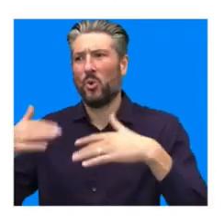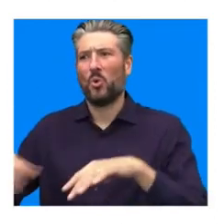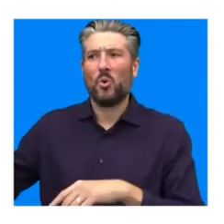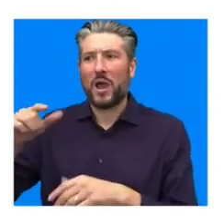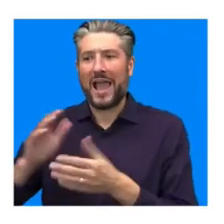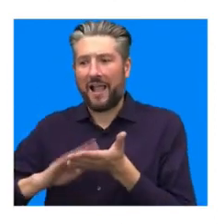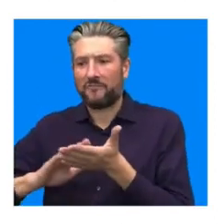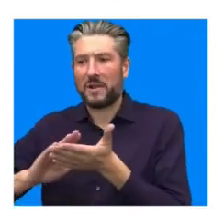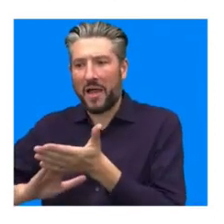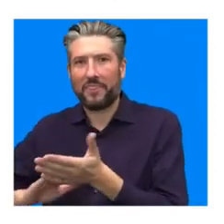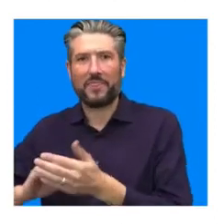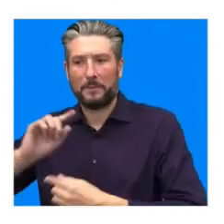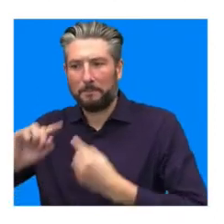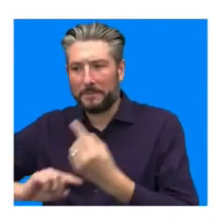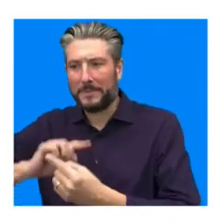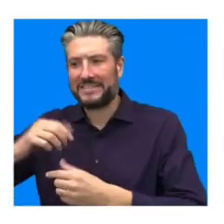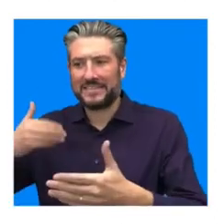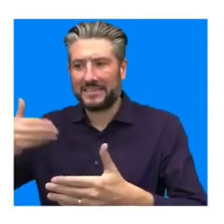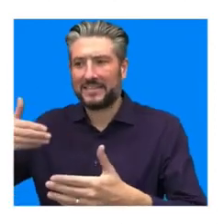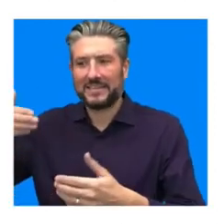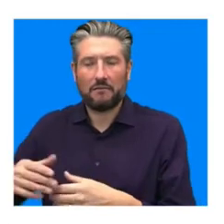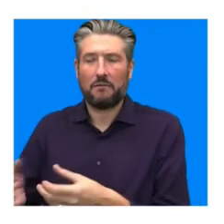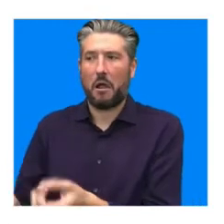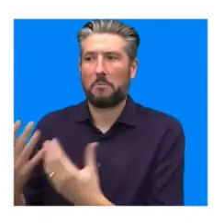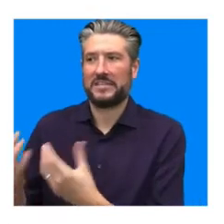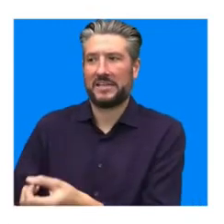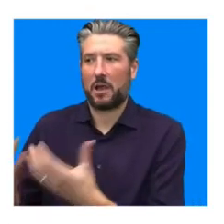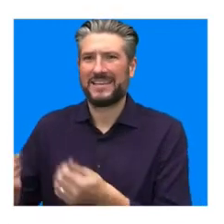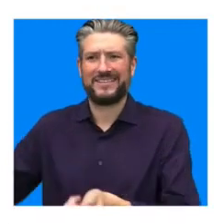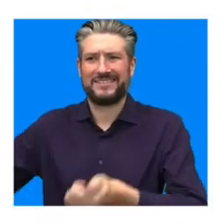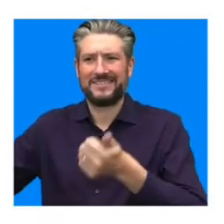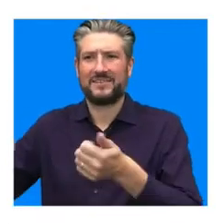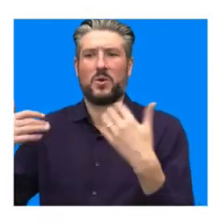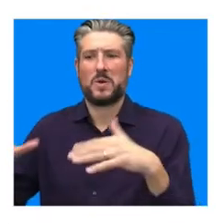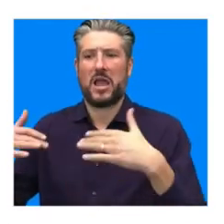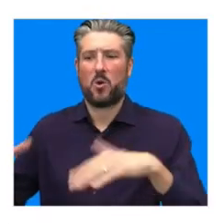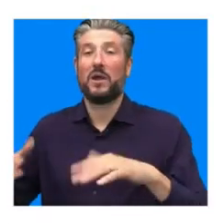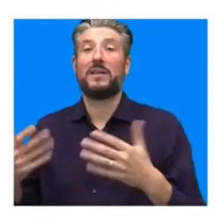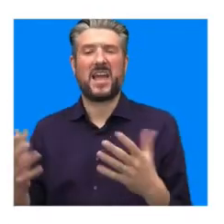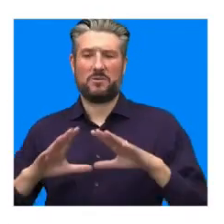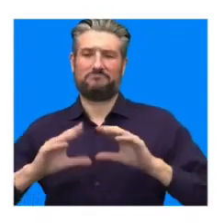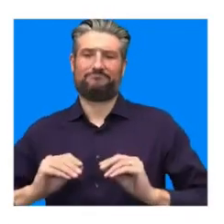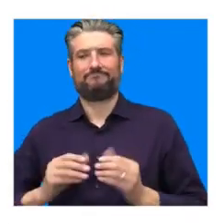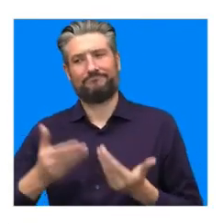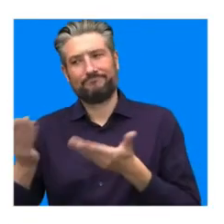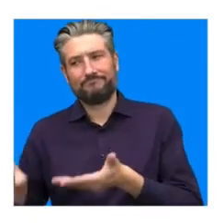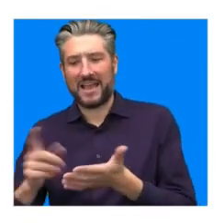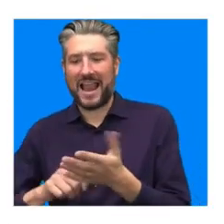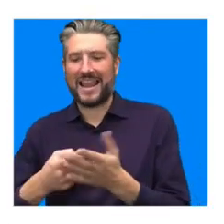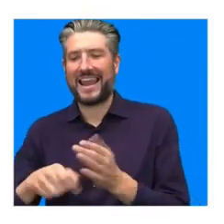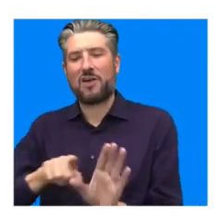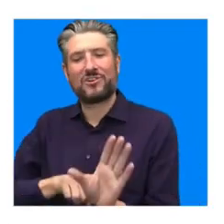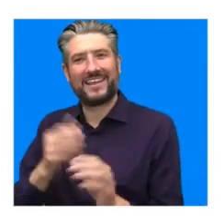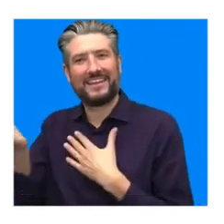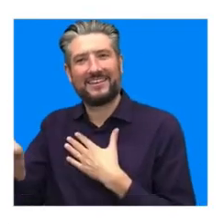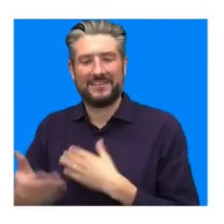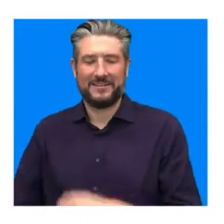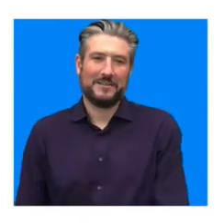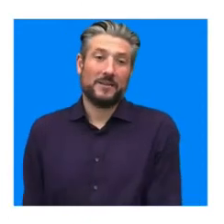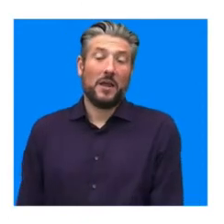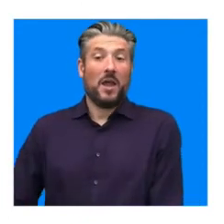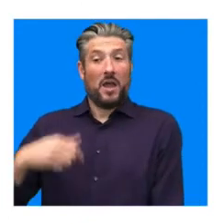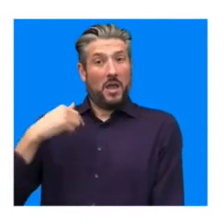have to stop me there because I will take over and just talk about XR Access then. Well, I just want to talk about audio